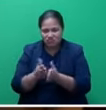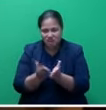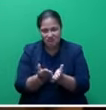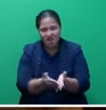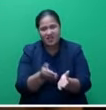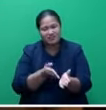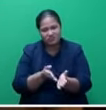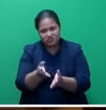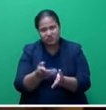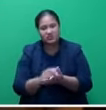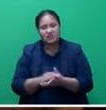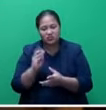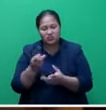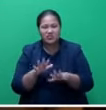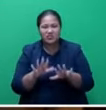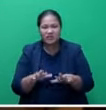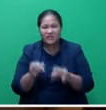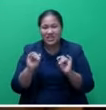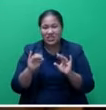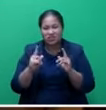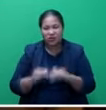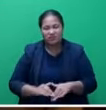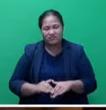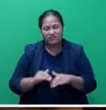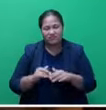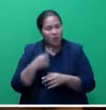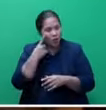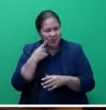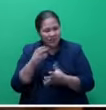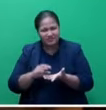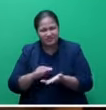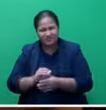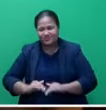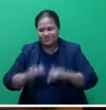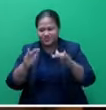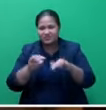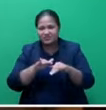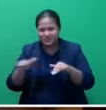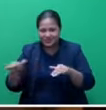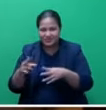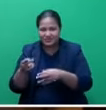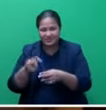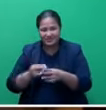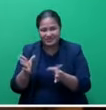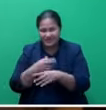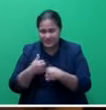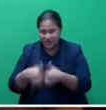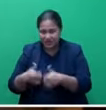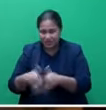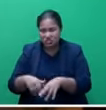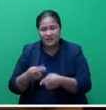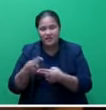to address the long-standing issue of waterlogged farms. Meanwhile, the damage assessment for